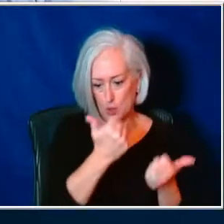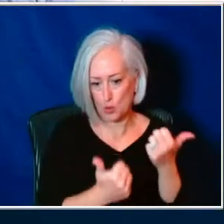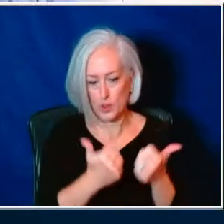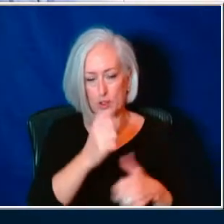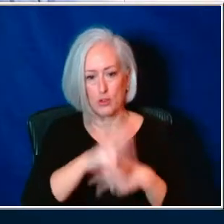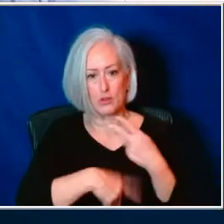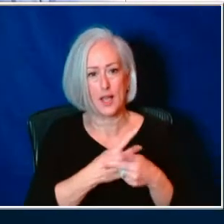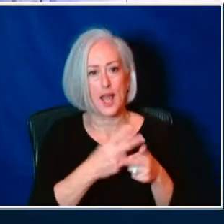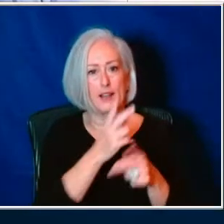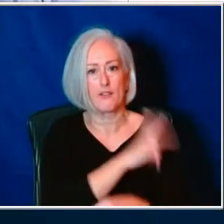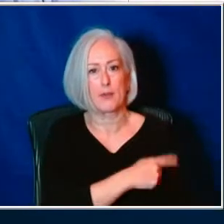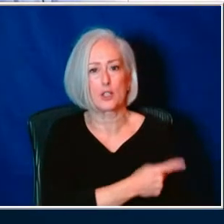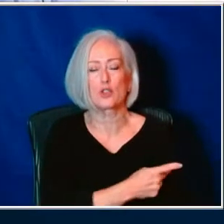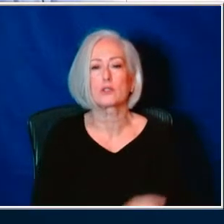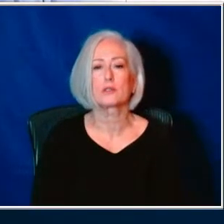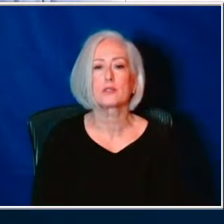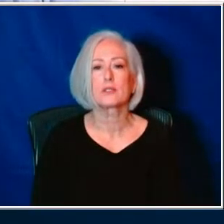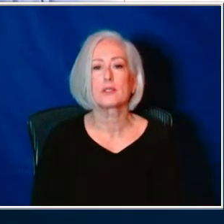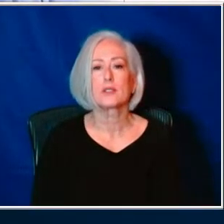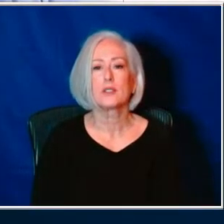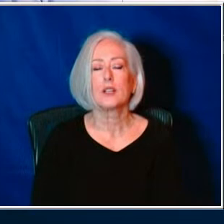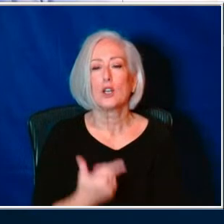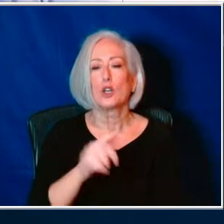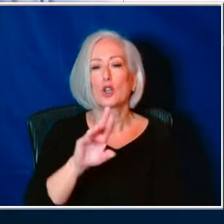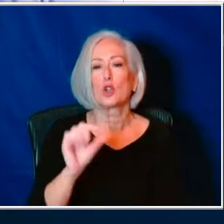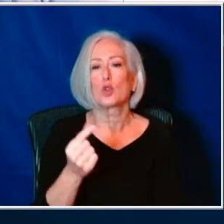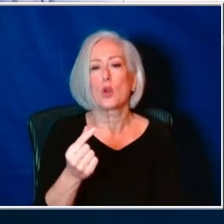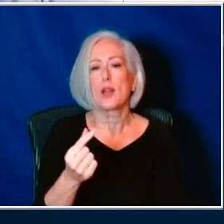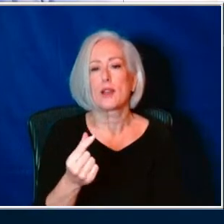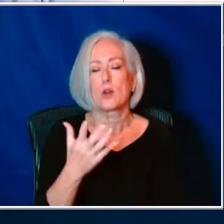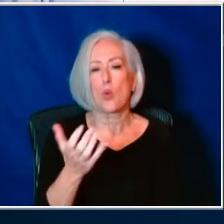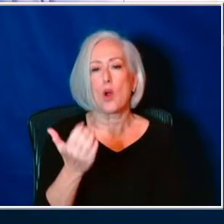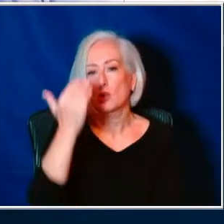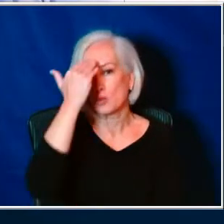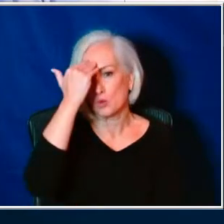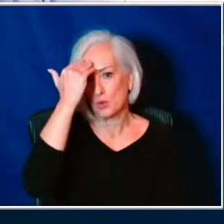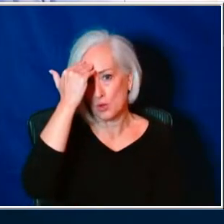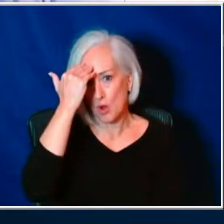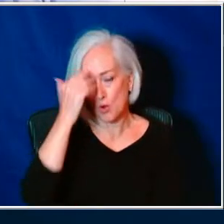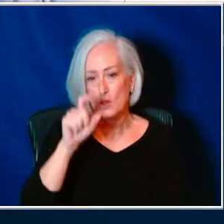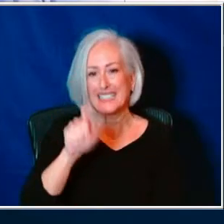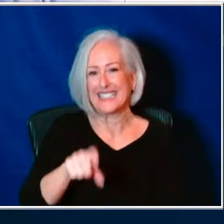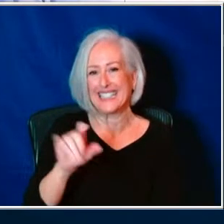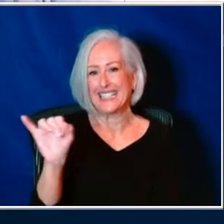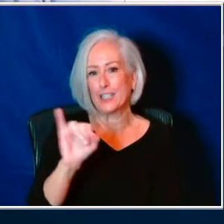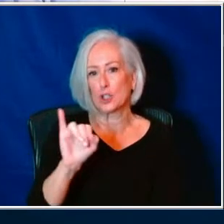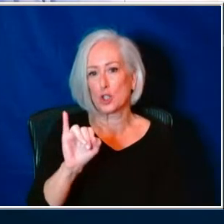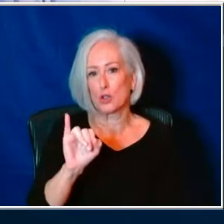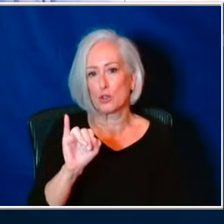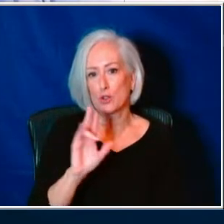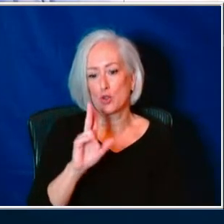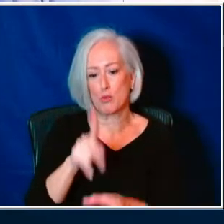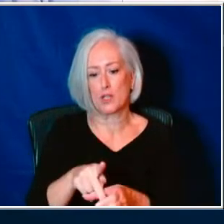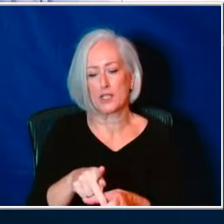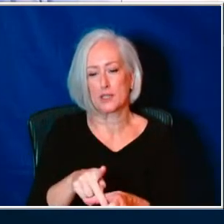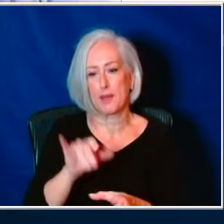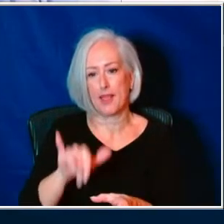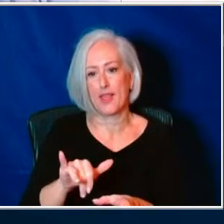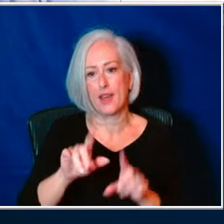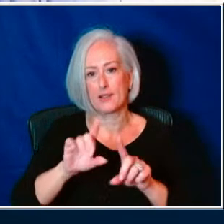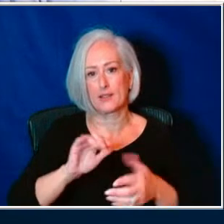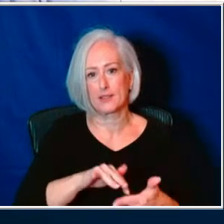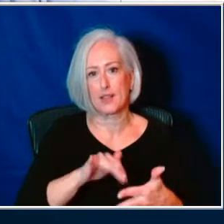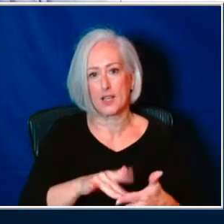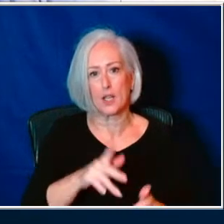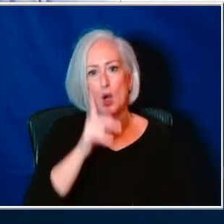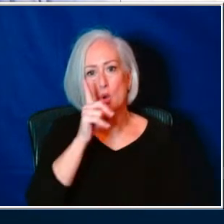another question for you is from Greg. Dr. Chadwick, do I need insurance to participate in this trial? And who pays for the doctor's